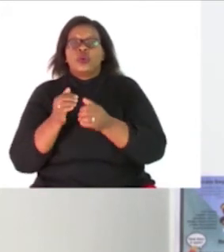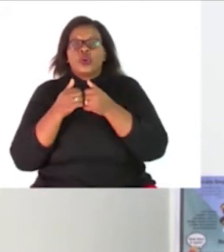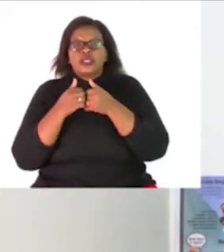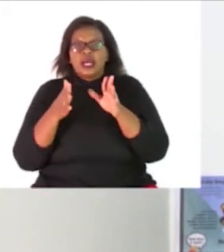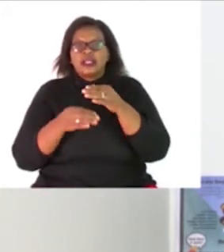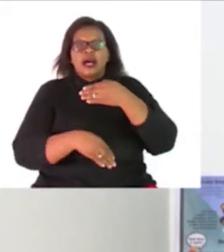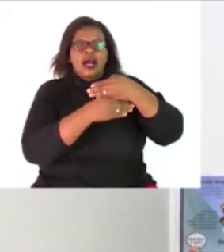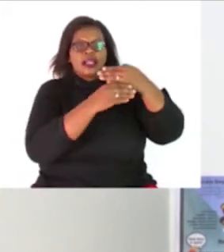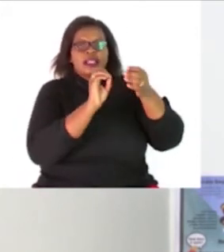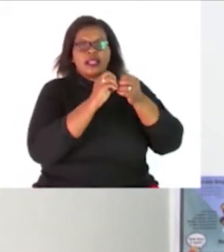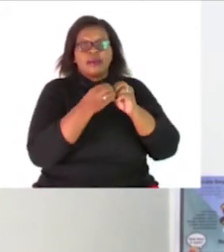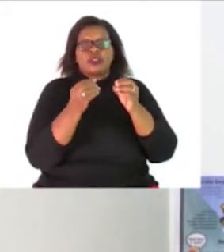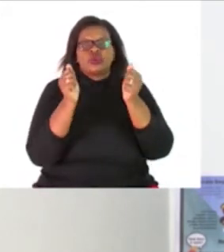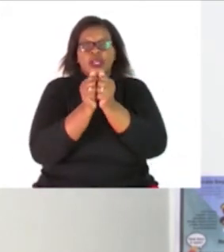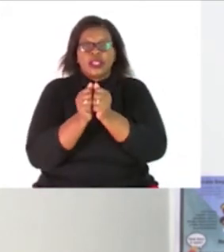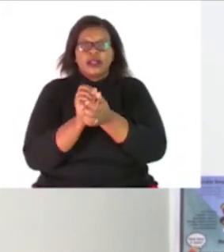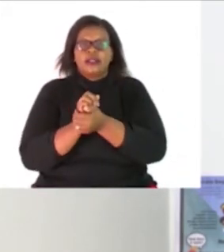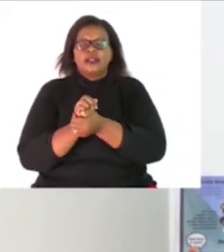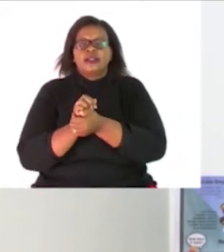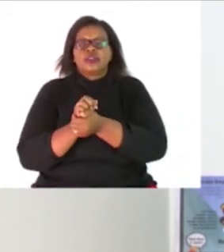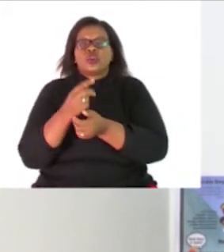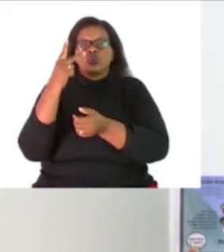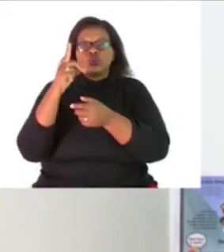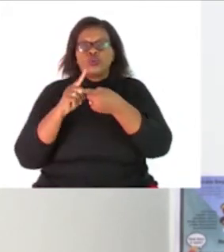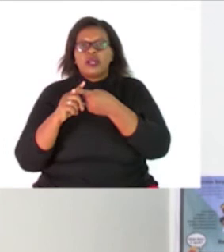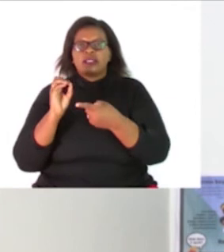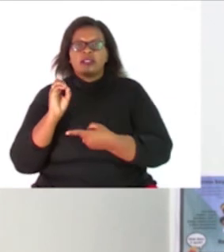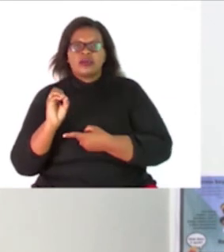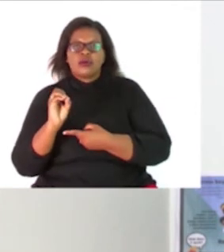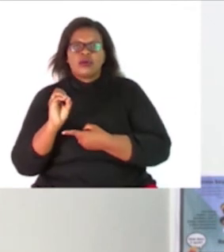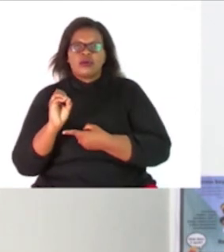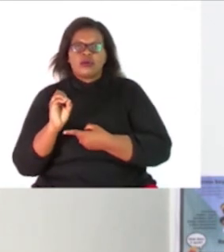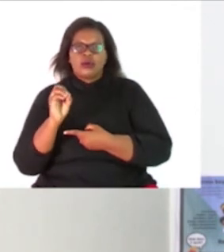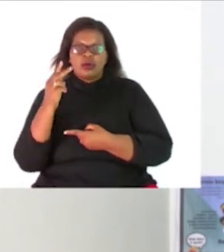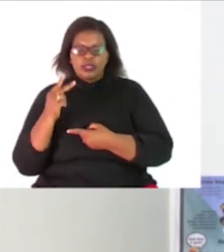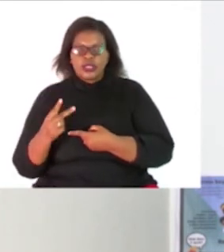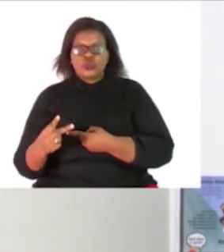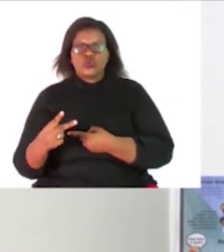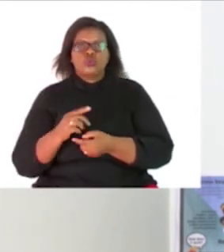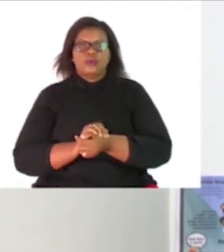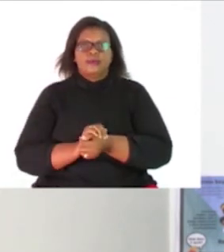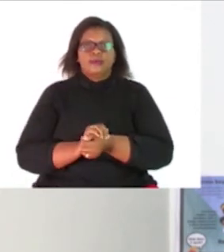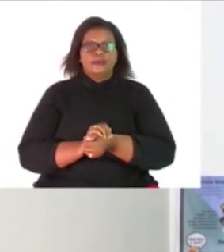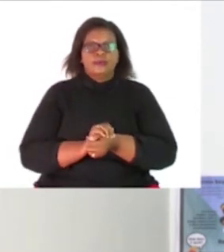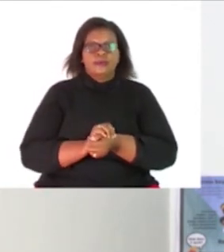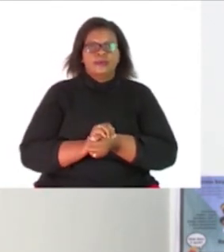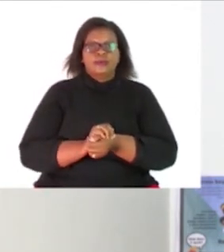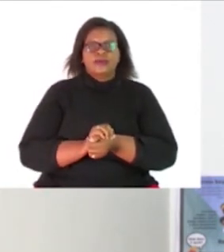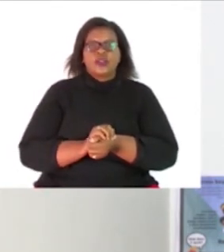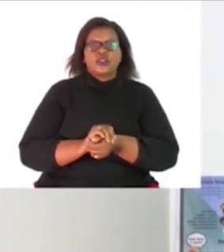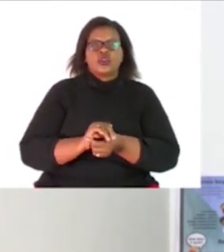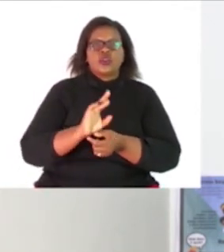add the numbers together. What is 2 plus 0 is